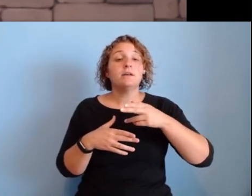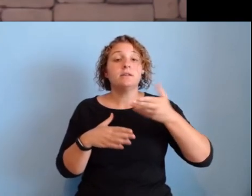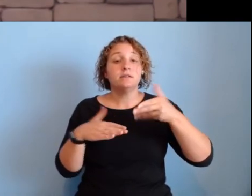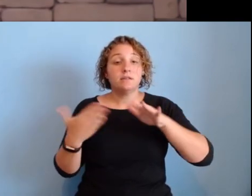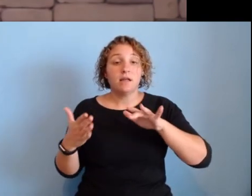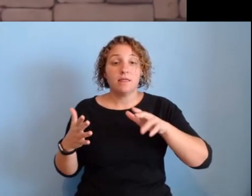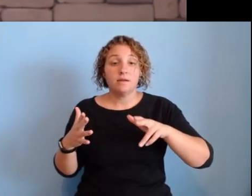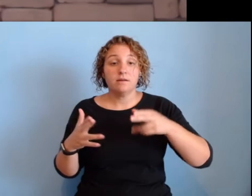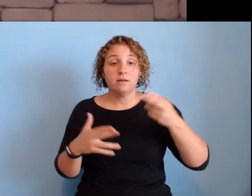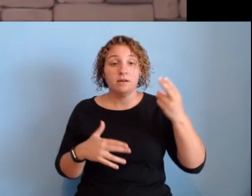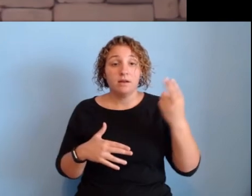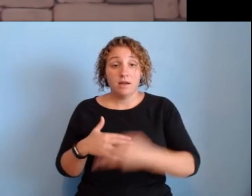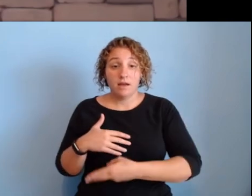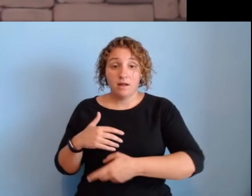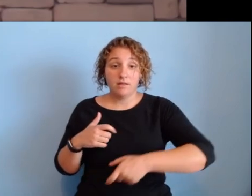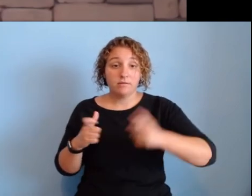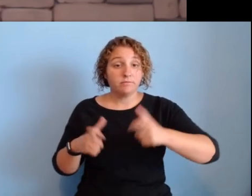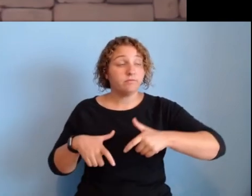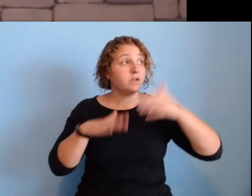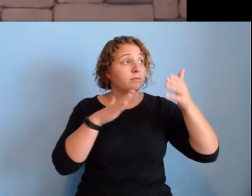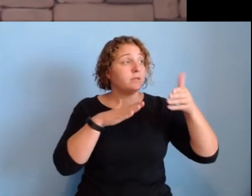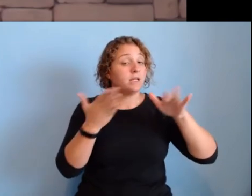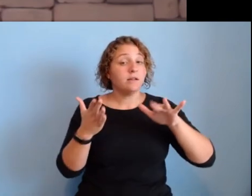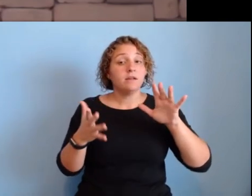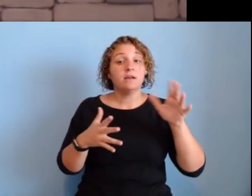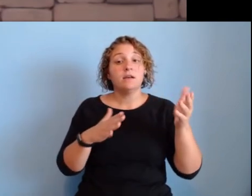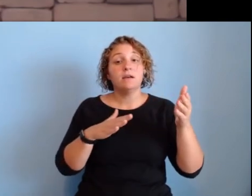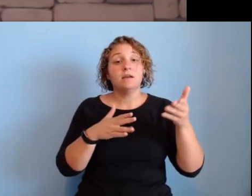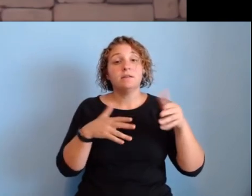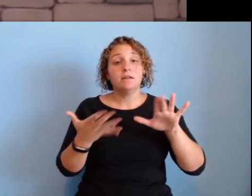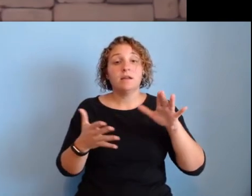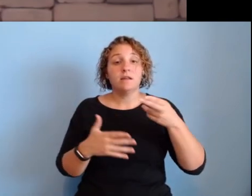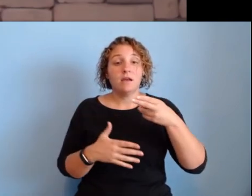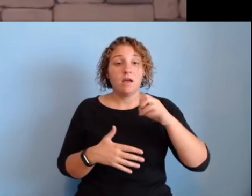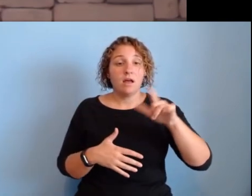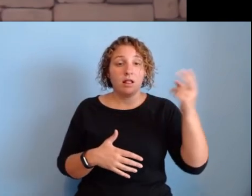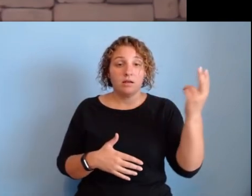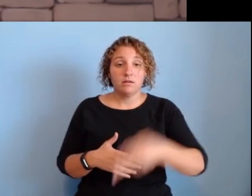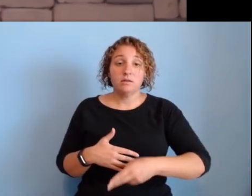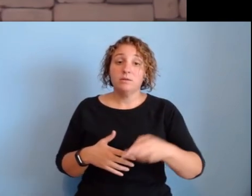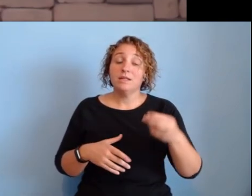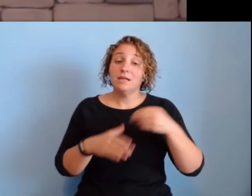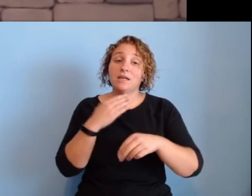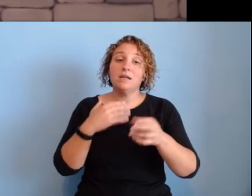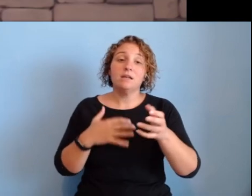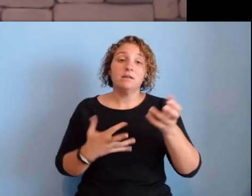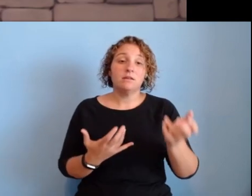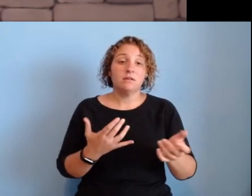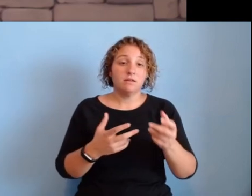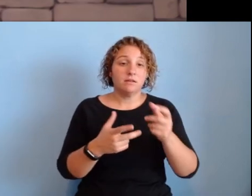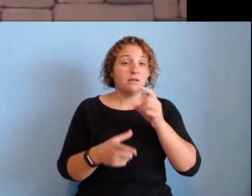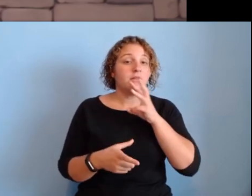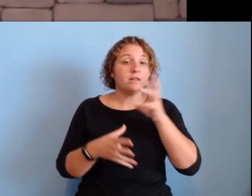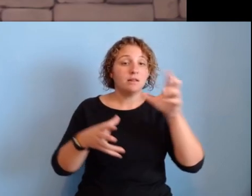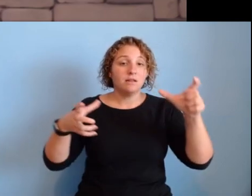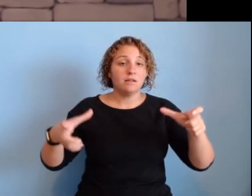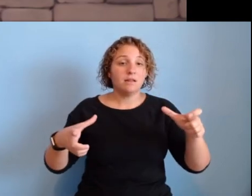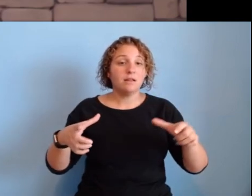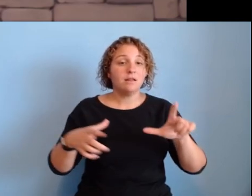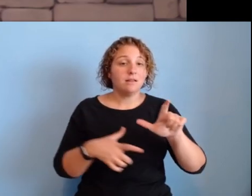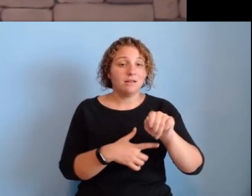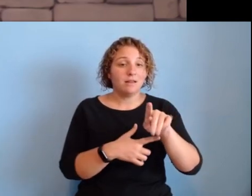according to their works. And death and hell were cast into the lake of fire. This is the second death. And whosoever was not